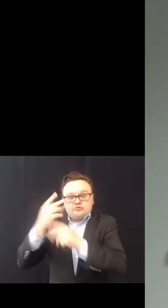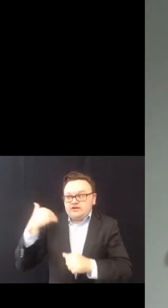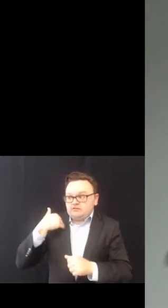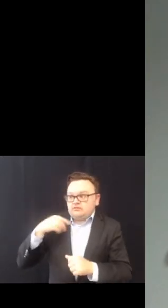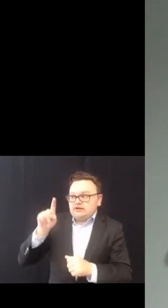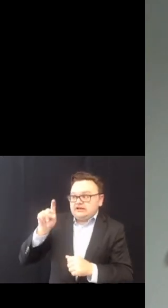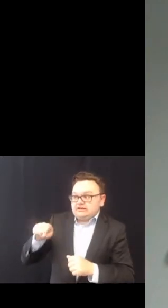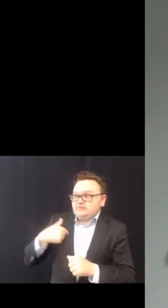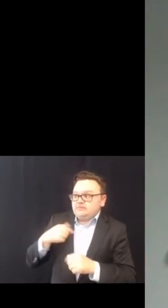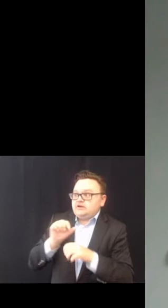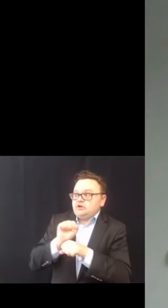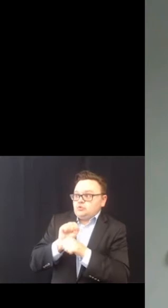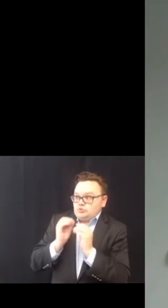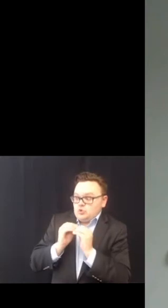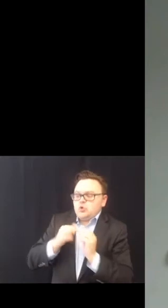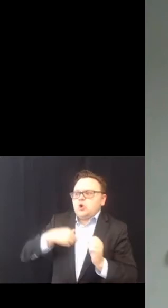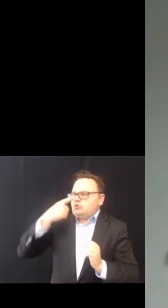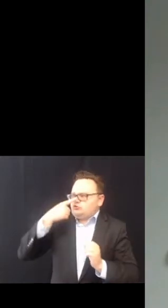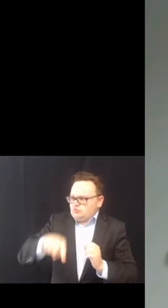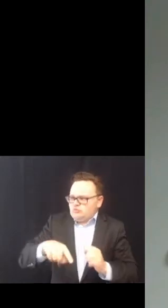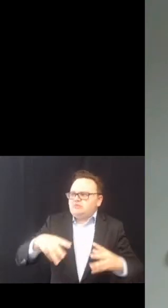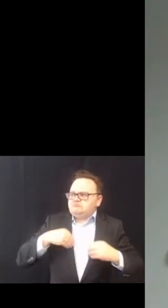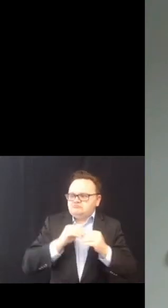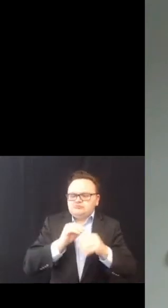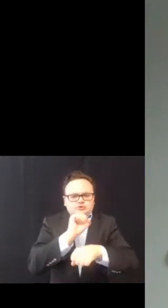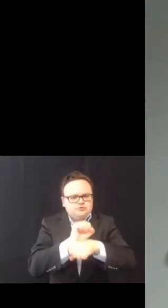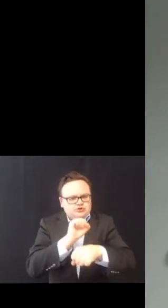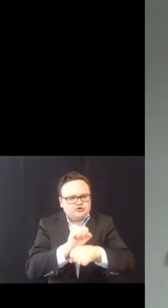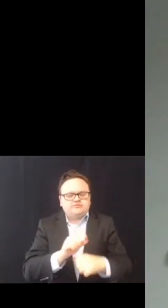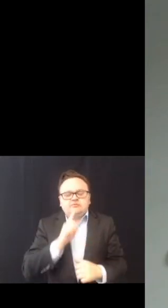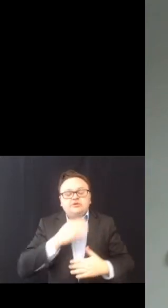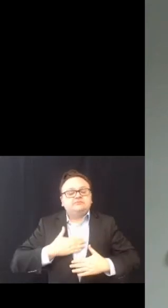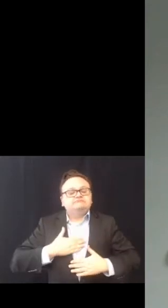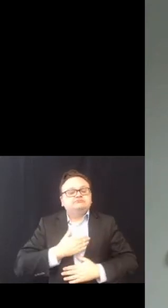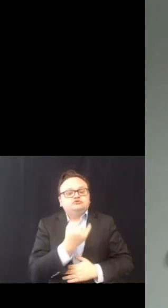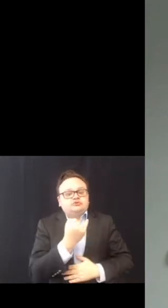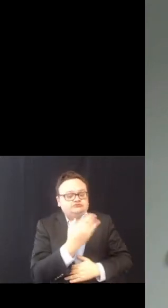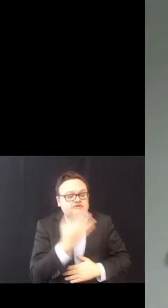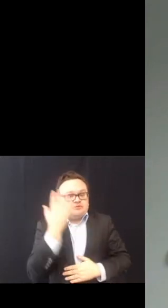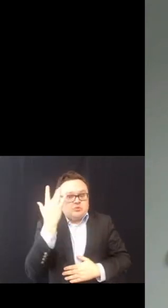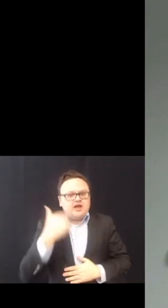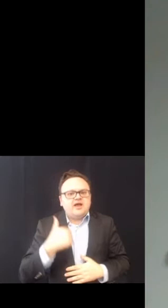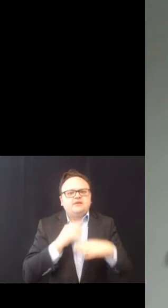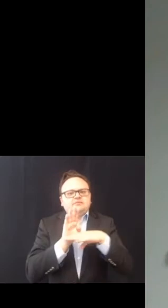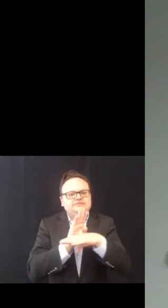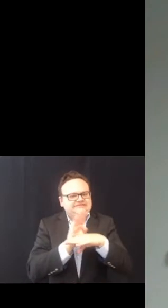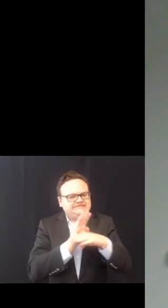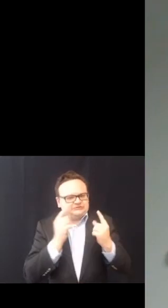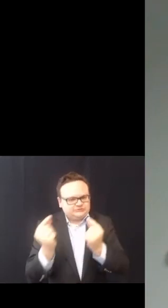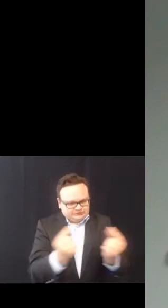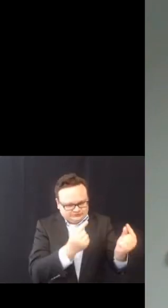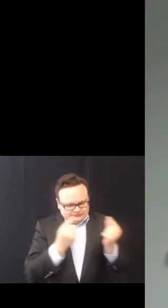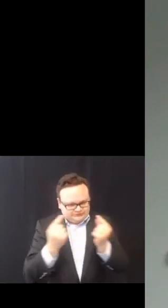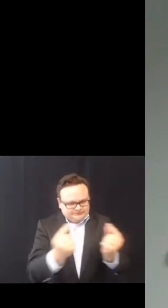really like having a job because it keeps me busy, and I love working by have money to